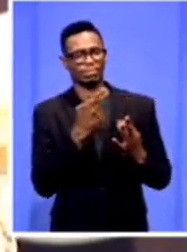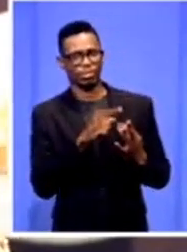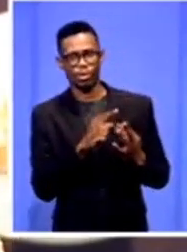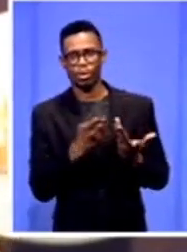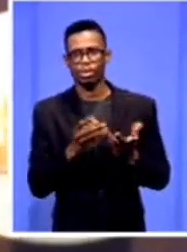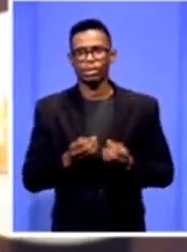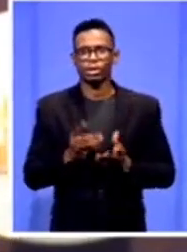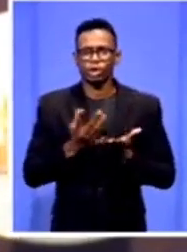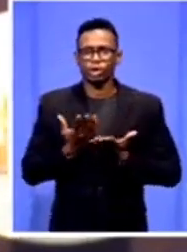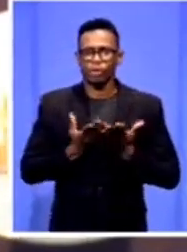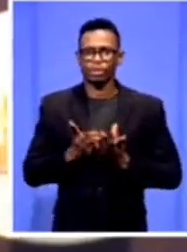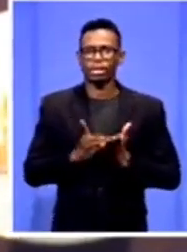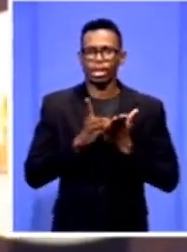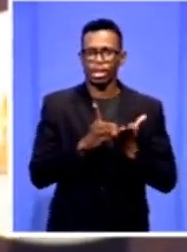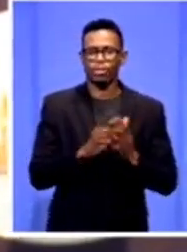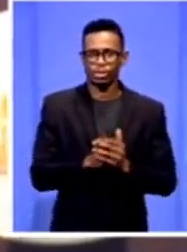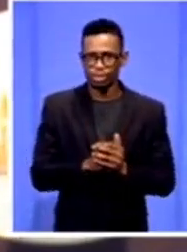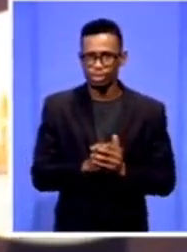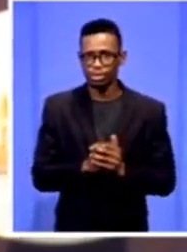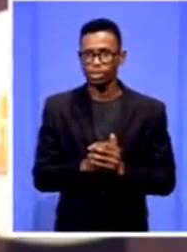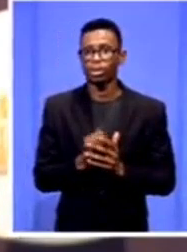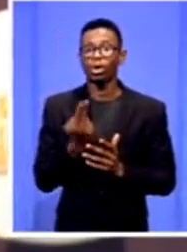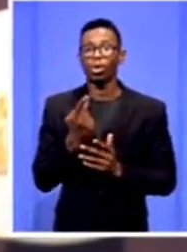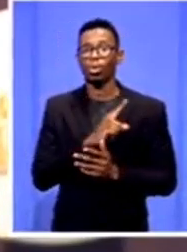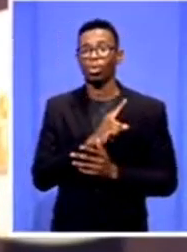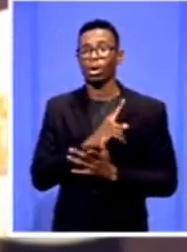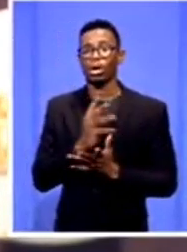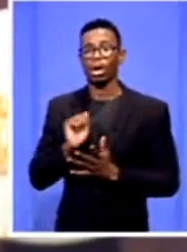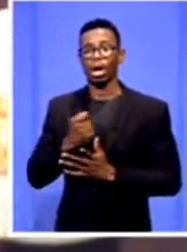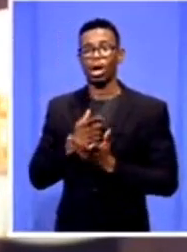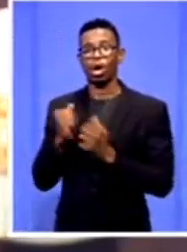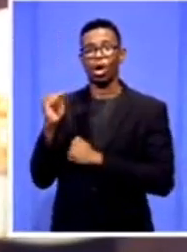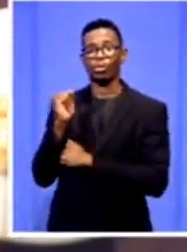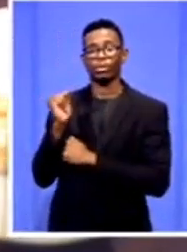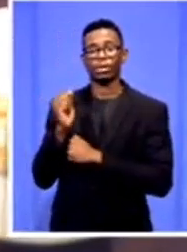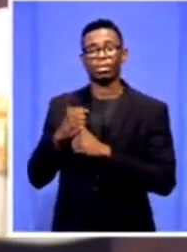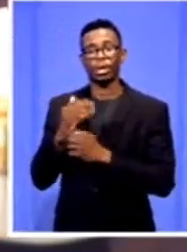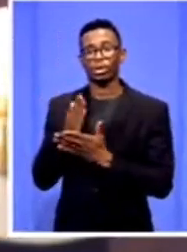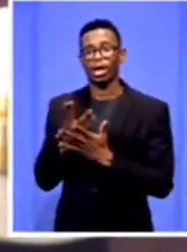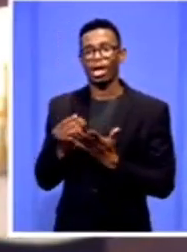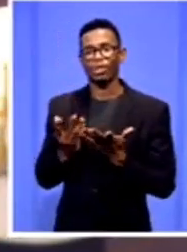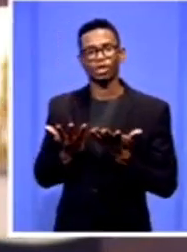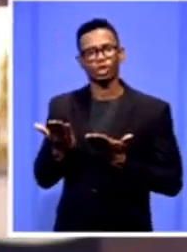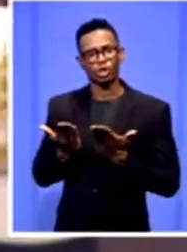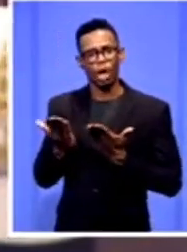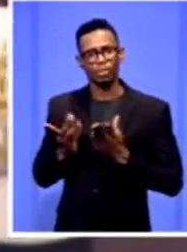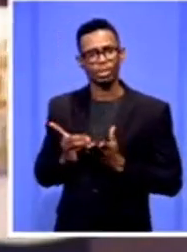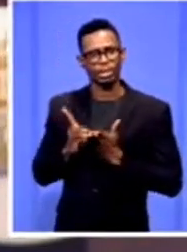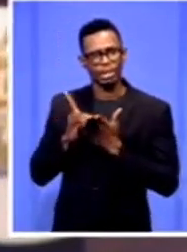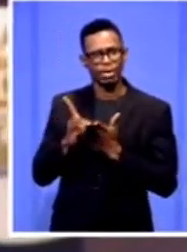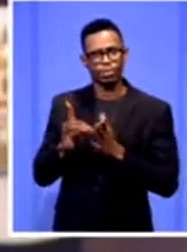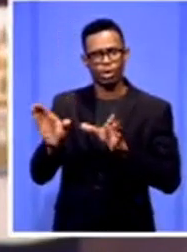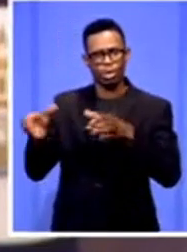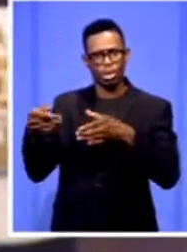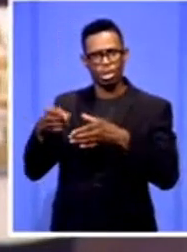your office you must make sure that you establish a service delivery forum e tla o thusa ye makeisheneng e